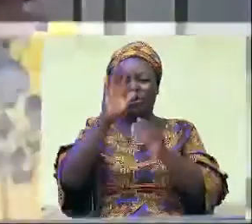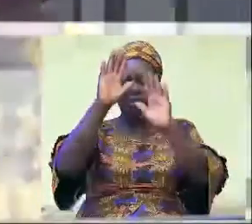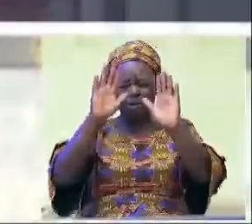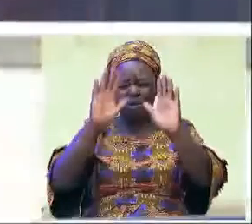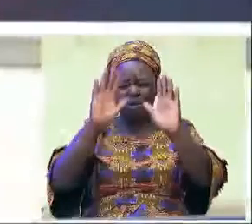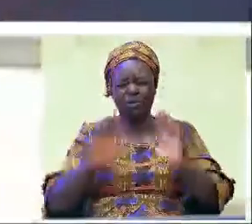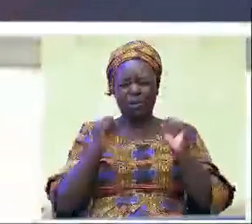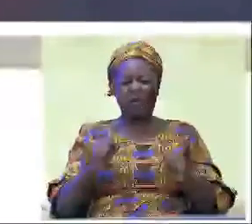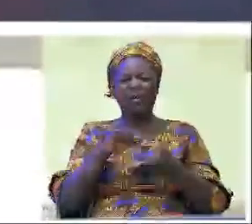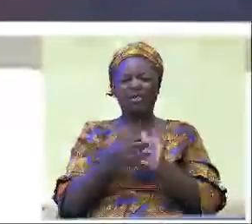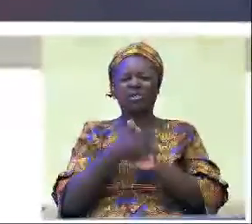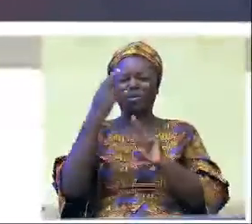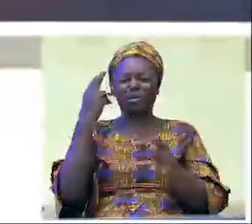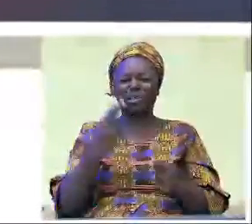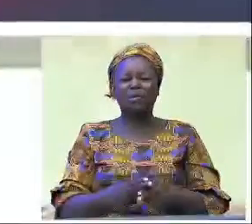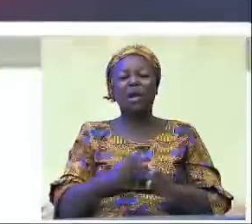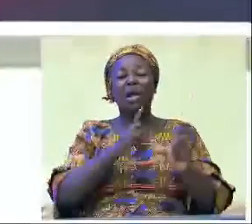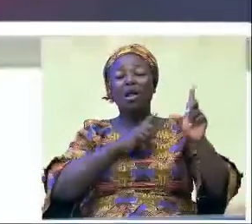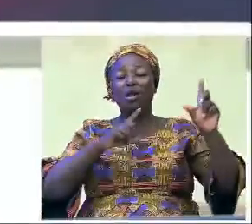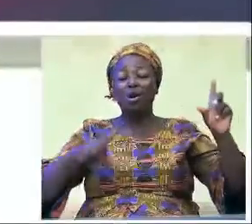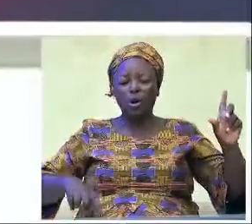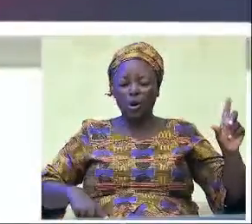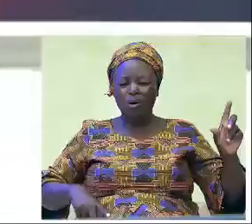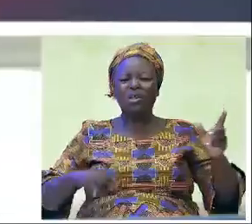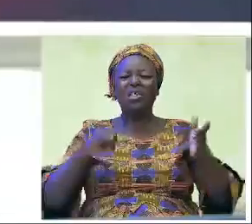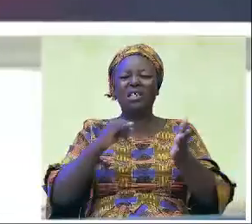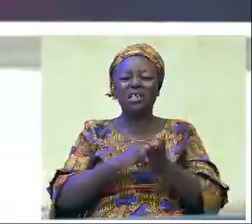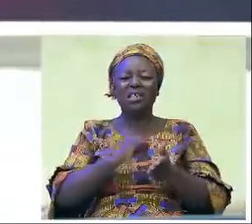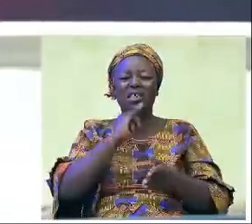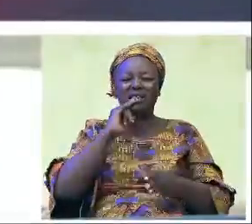Connect them with your miracle power.